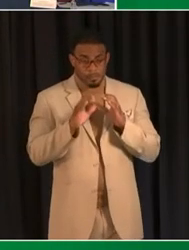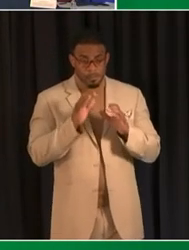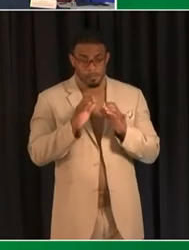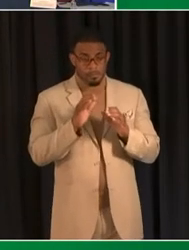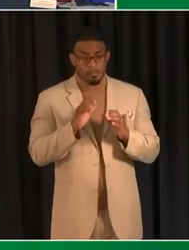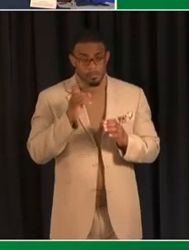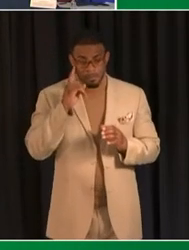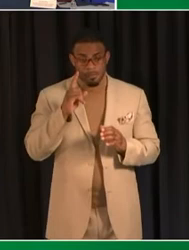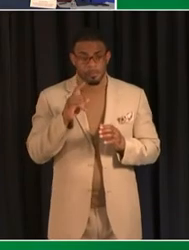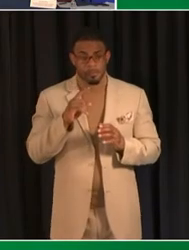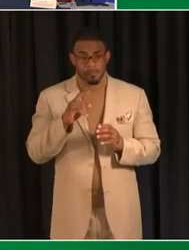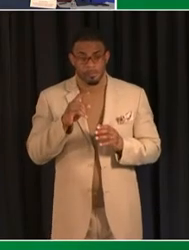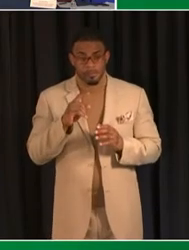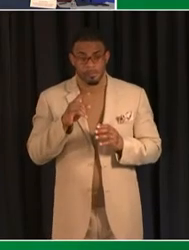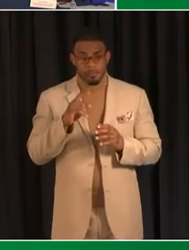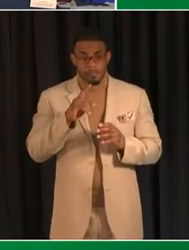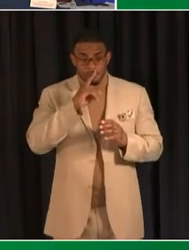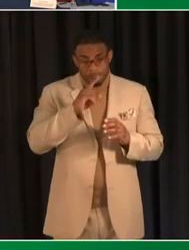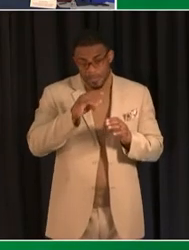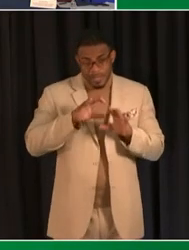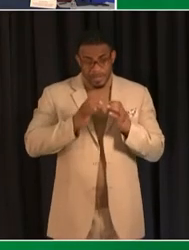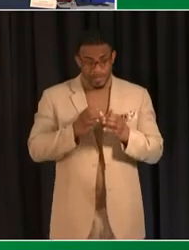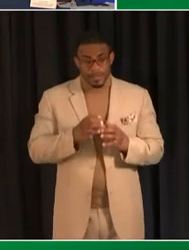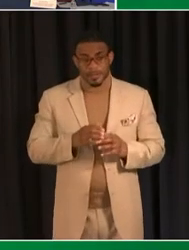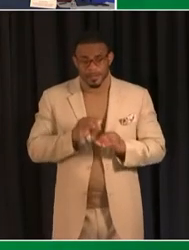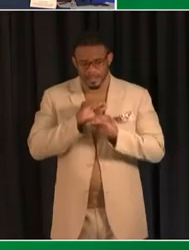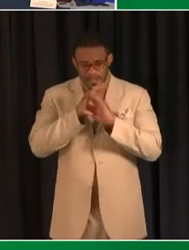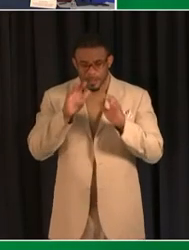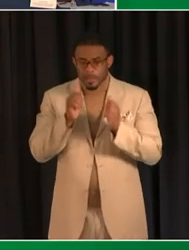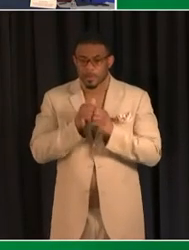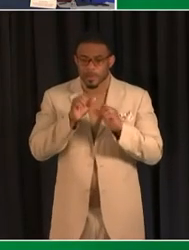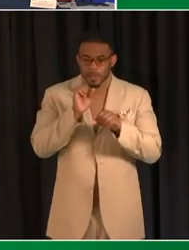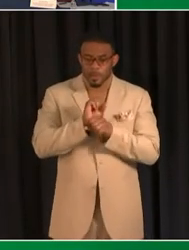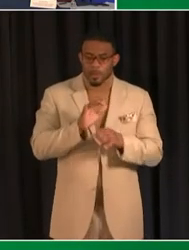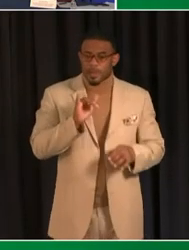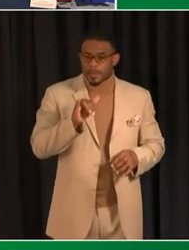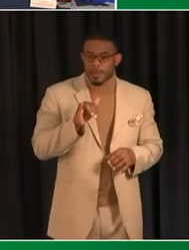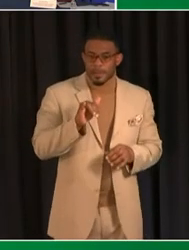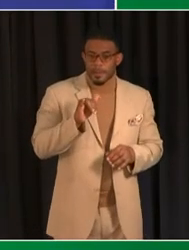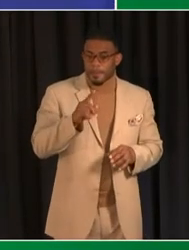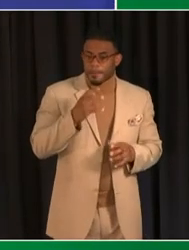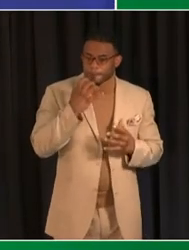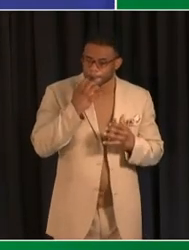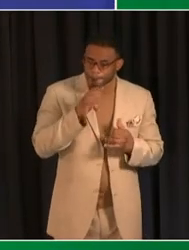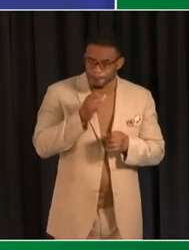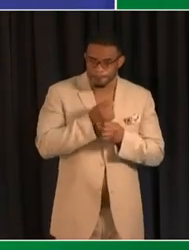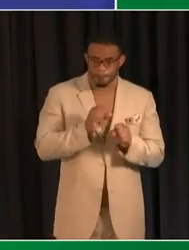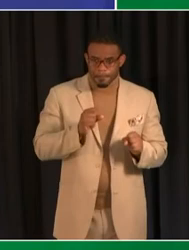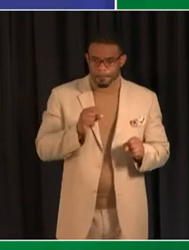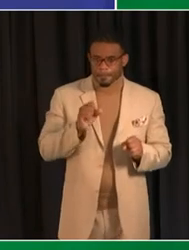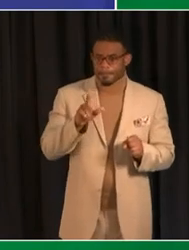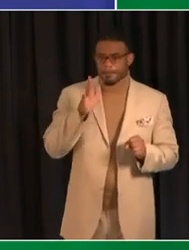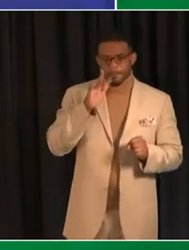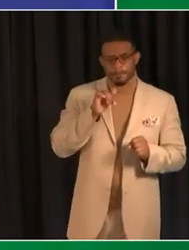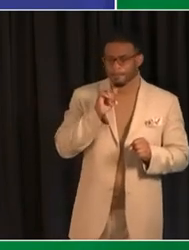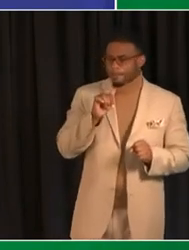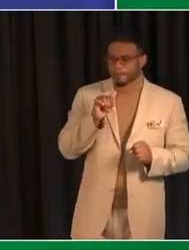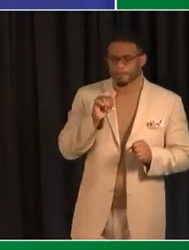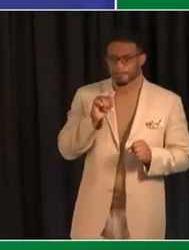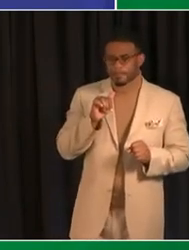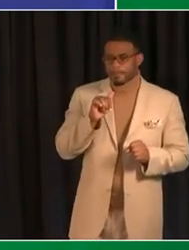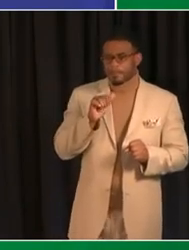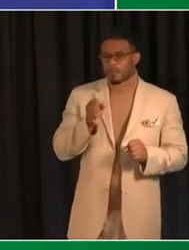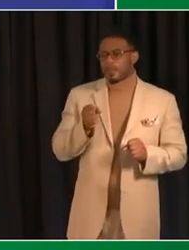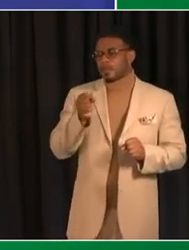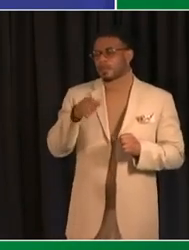is communication. I think being clear with employees that you value their safety, that you will